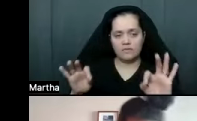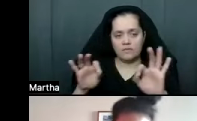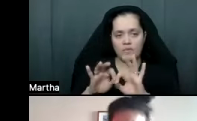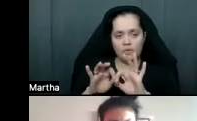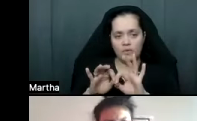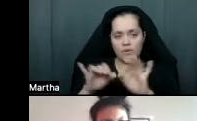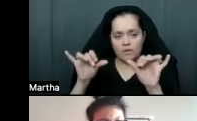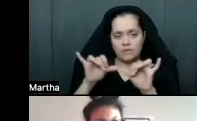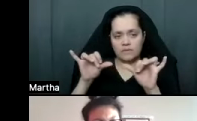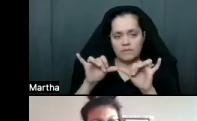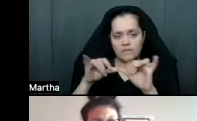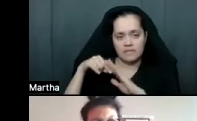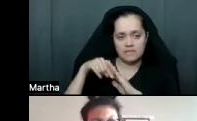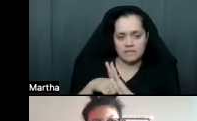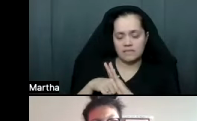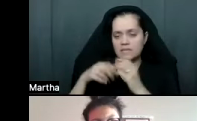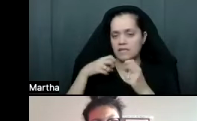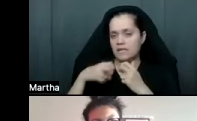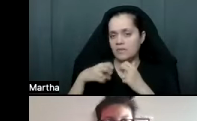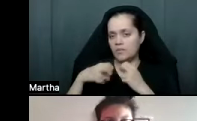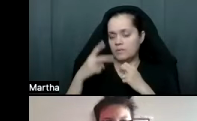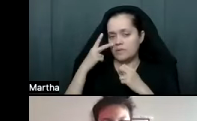problem in looking at these